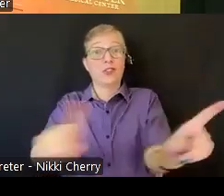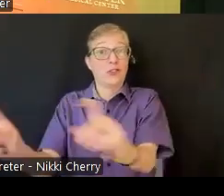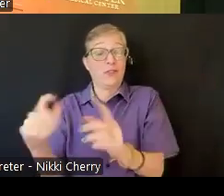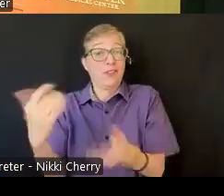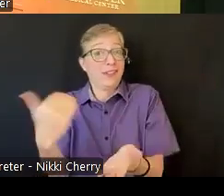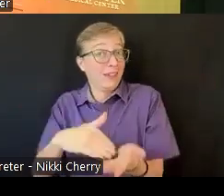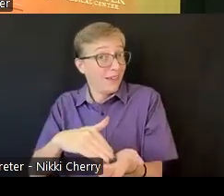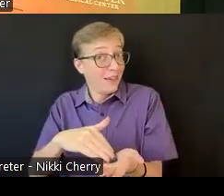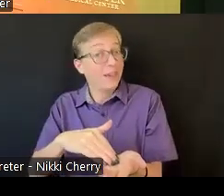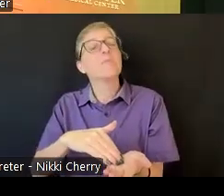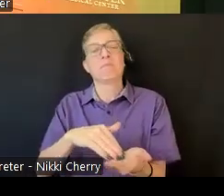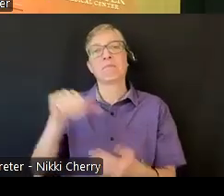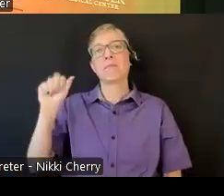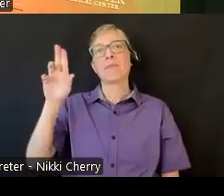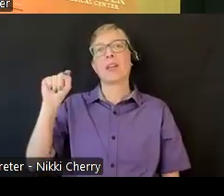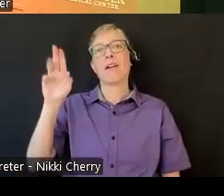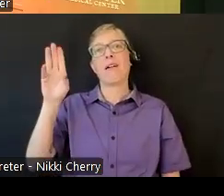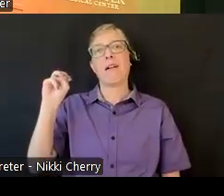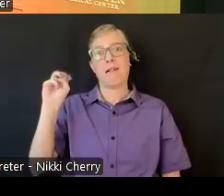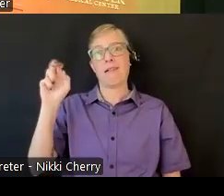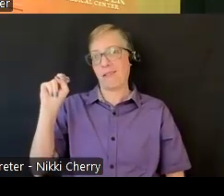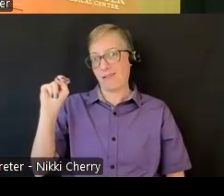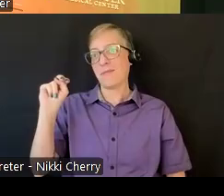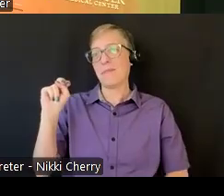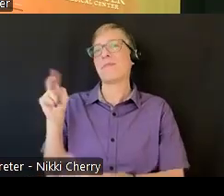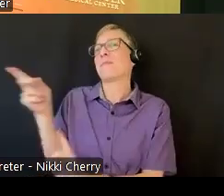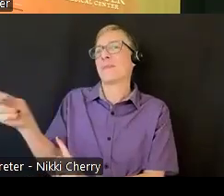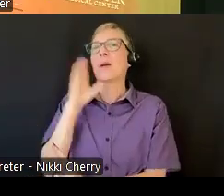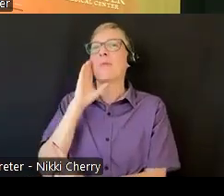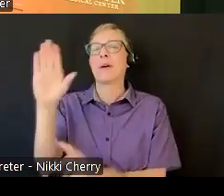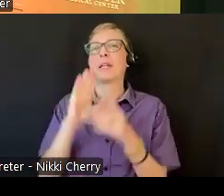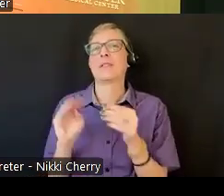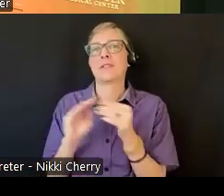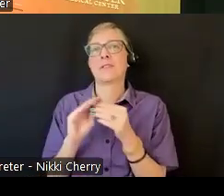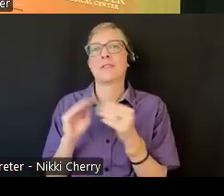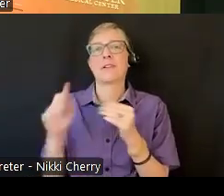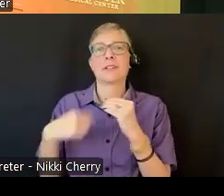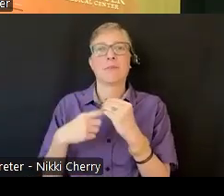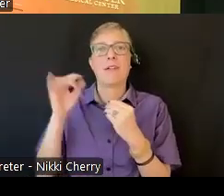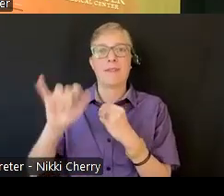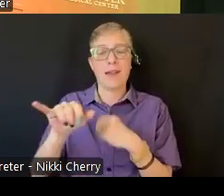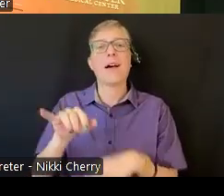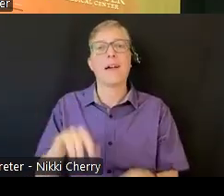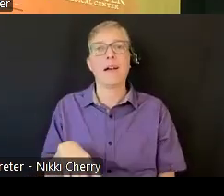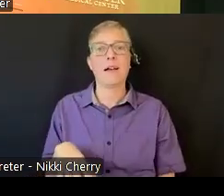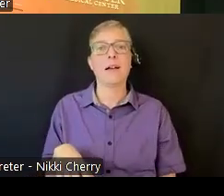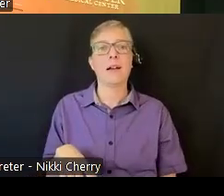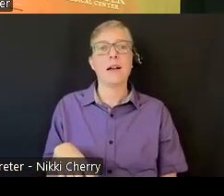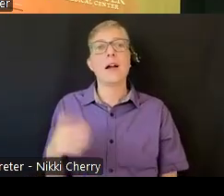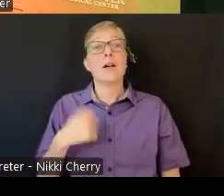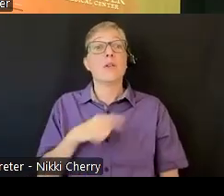Gallego, our wellness officer, will talk about in relation to thinking about the